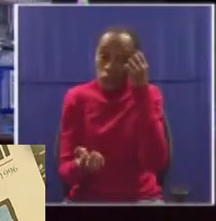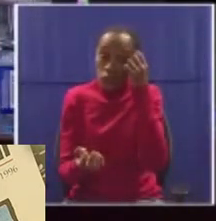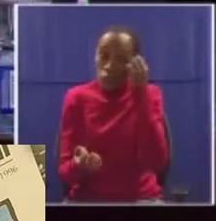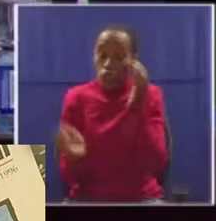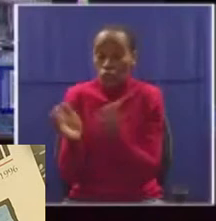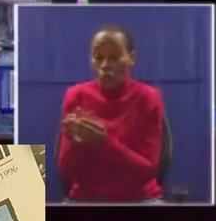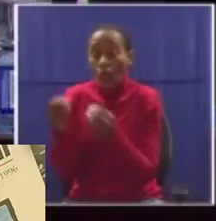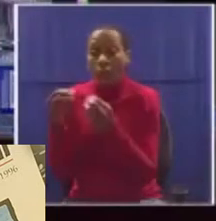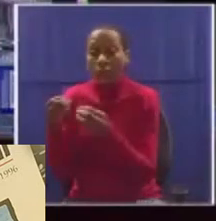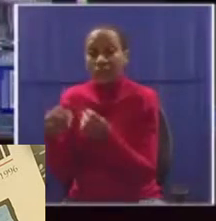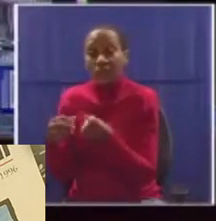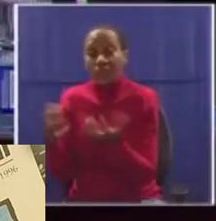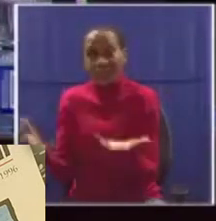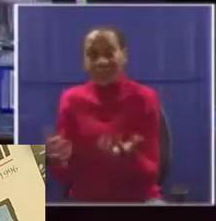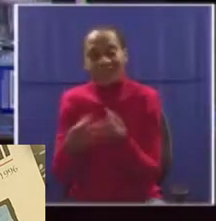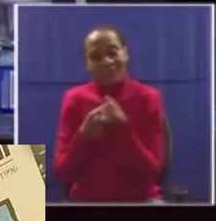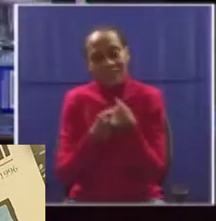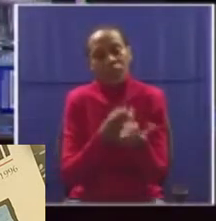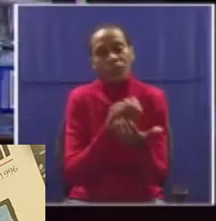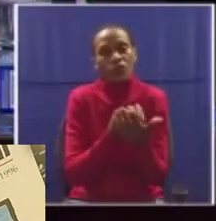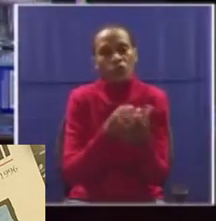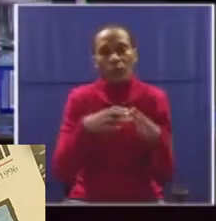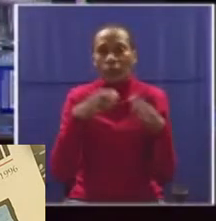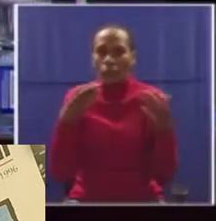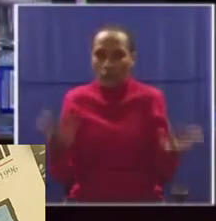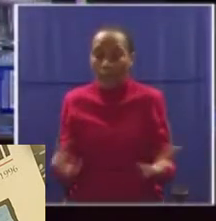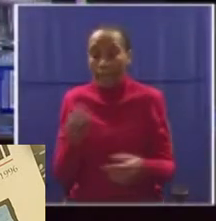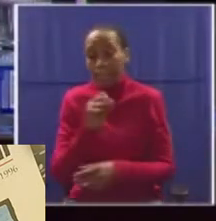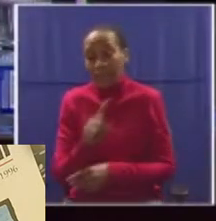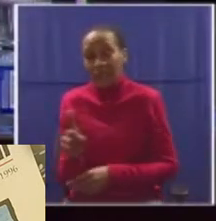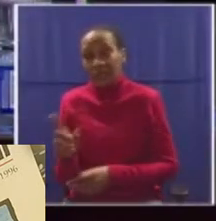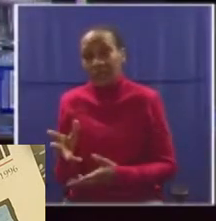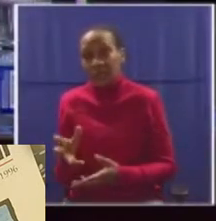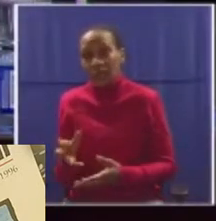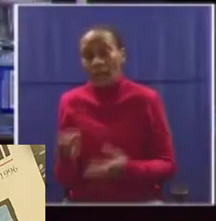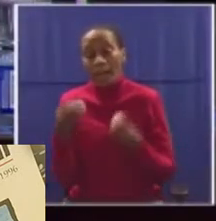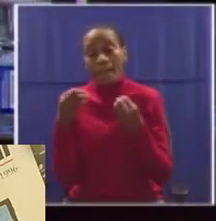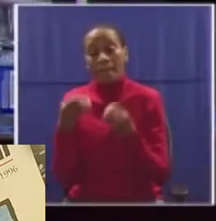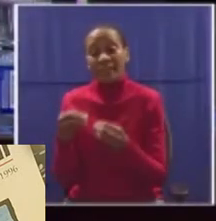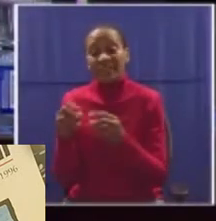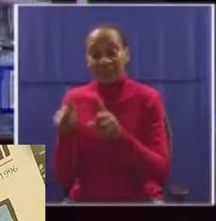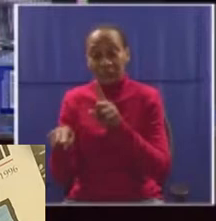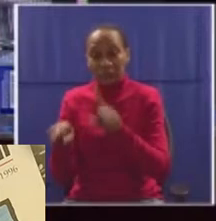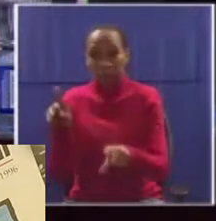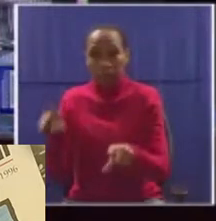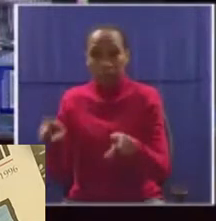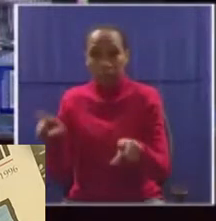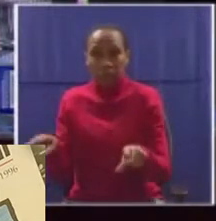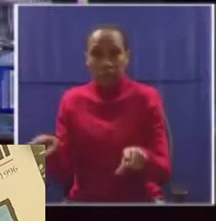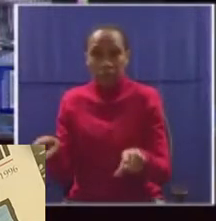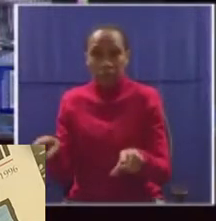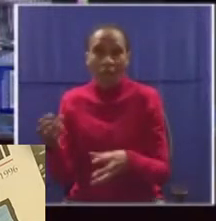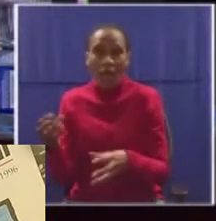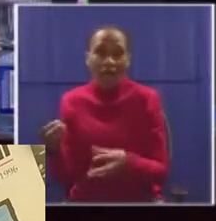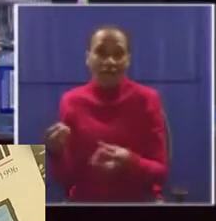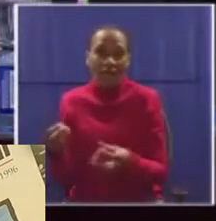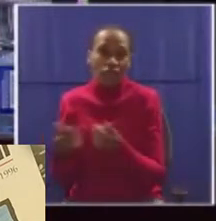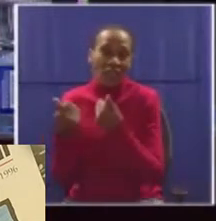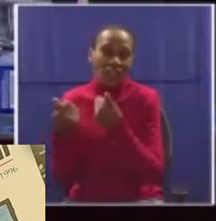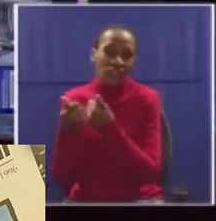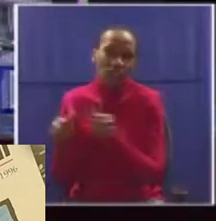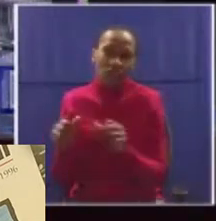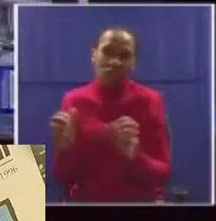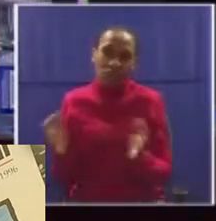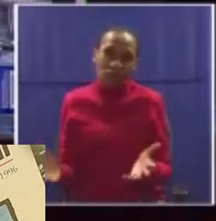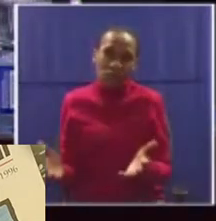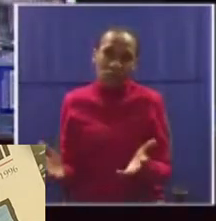the economic environment however this business is often face substantial challenges